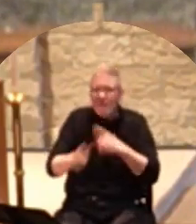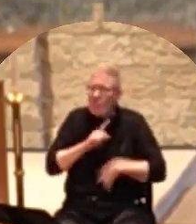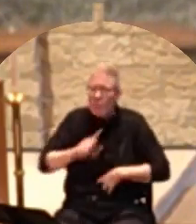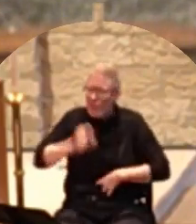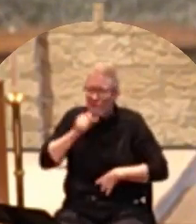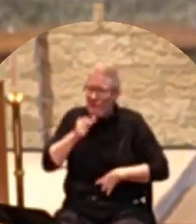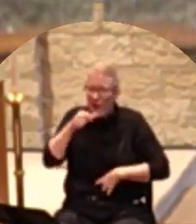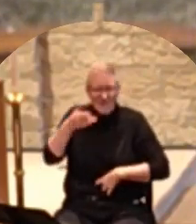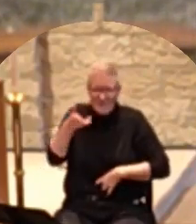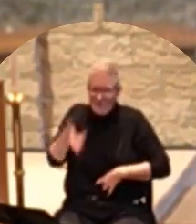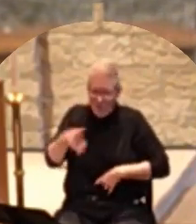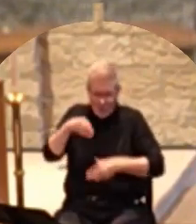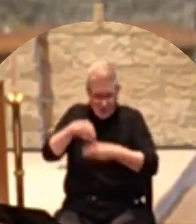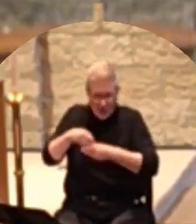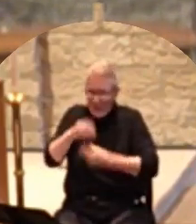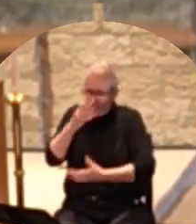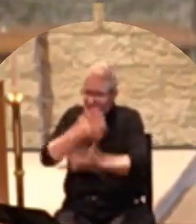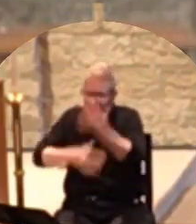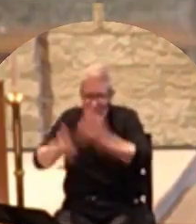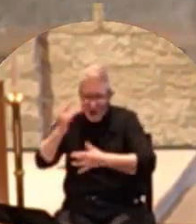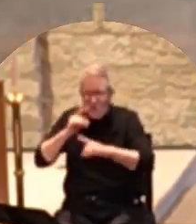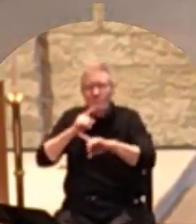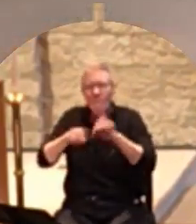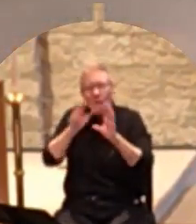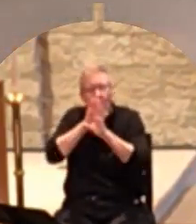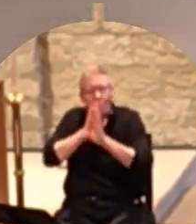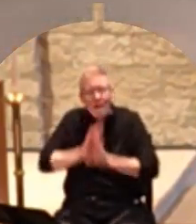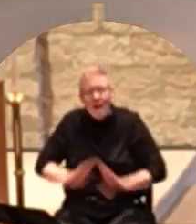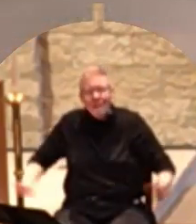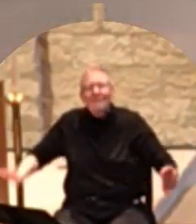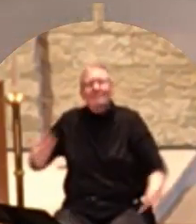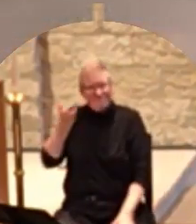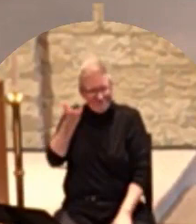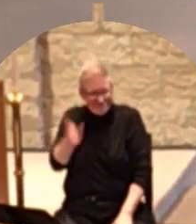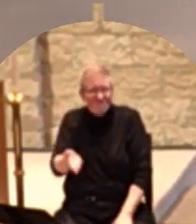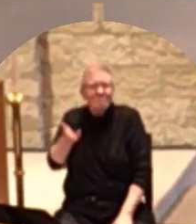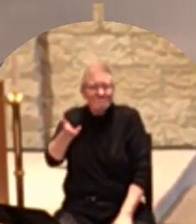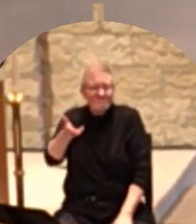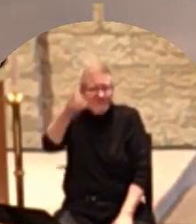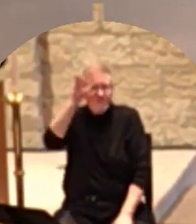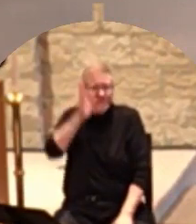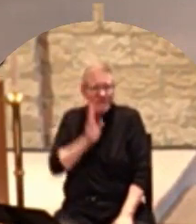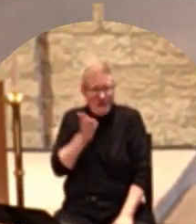silence. The word for today is inner peace.